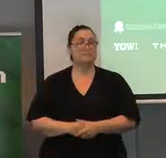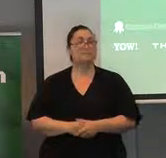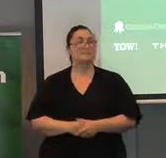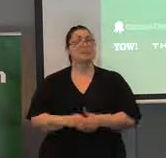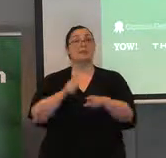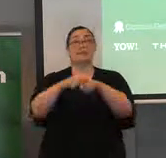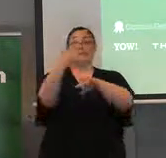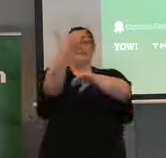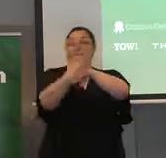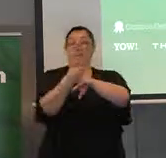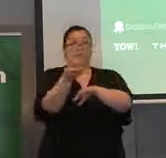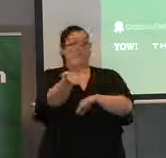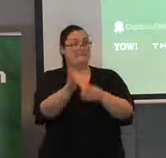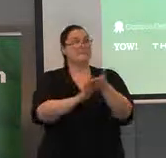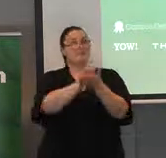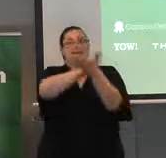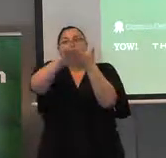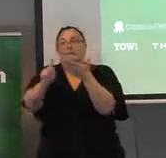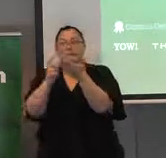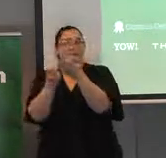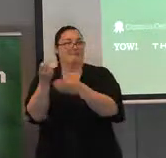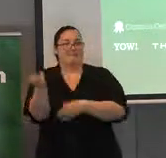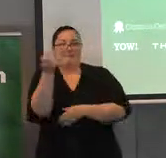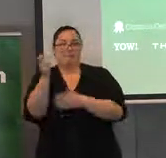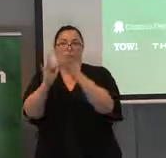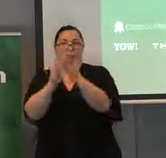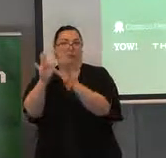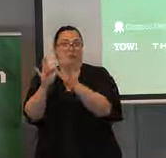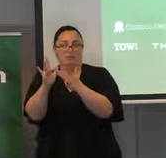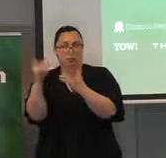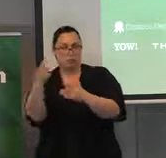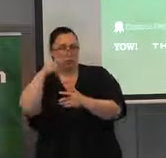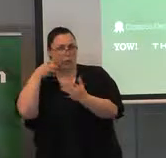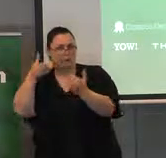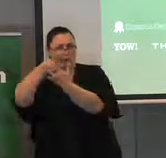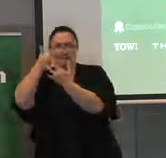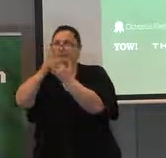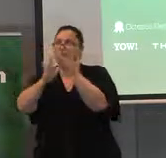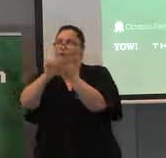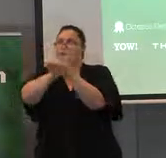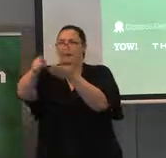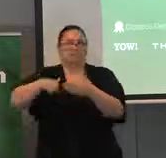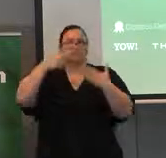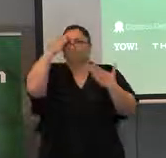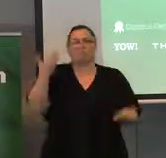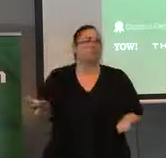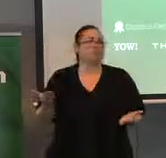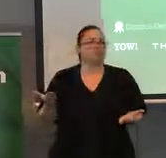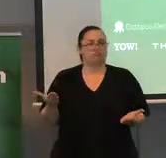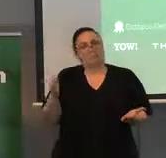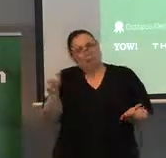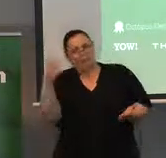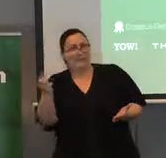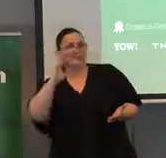As this presentation is being videotaped, it's going to be available online, and we've got no idea what the needs are of the users that are going